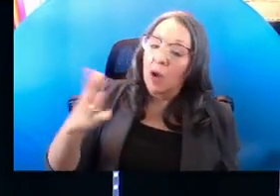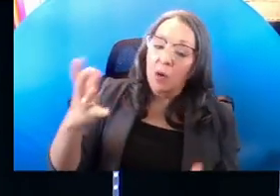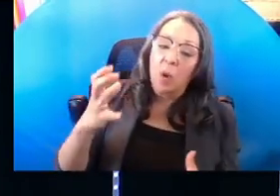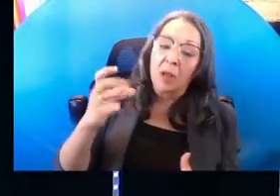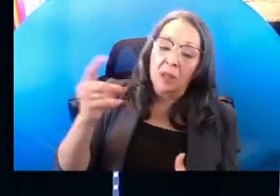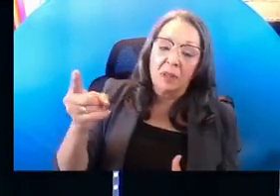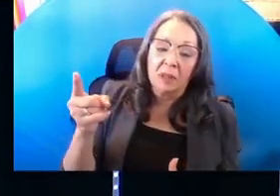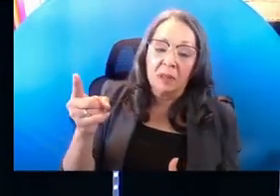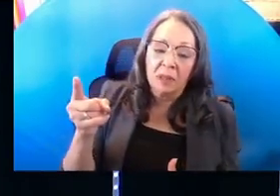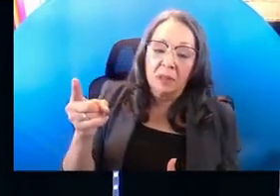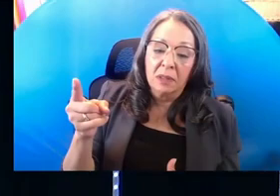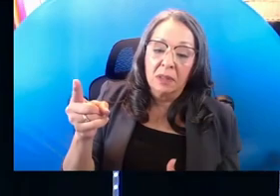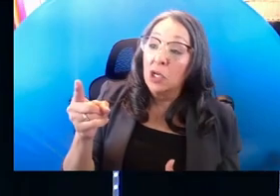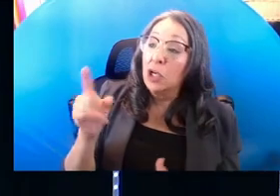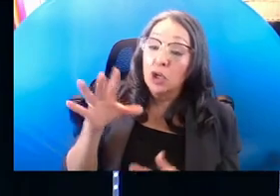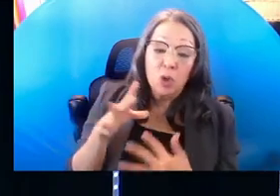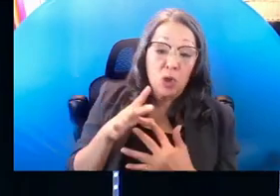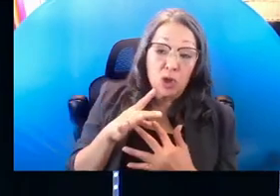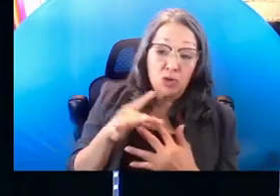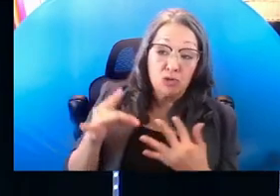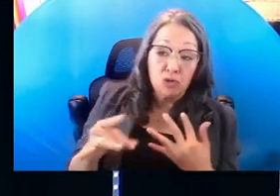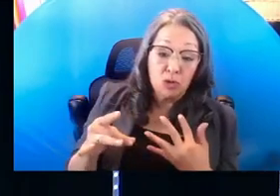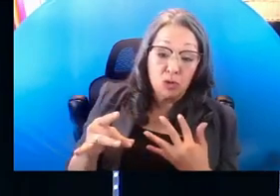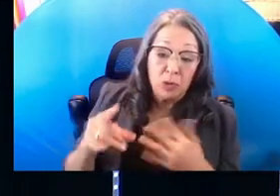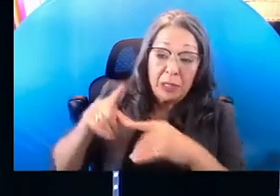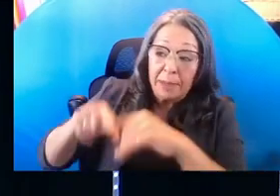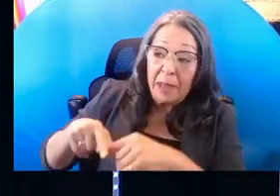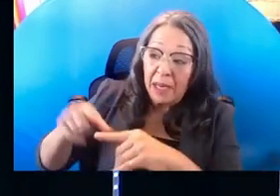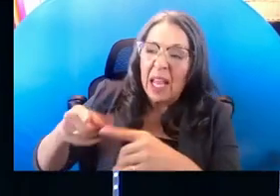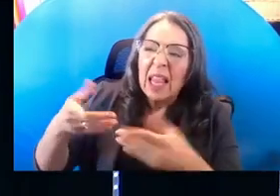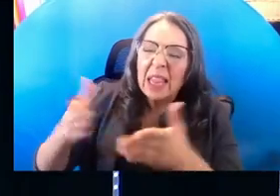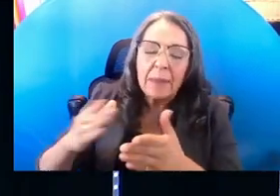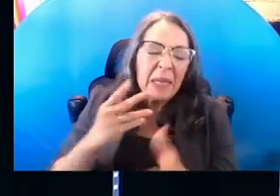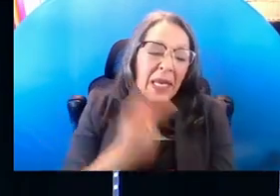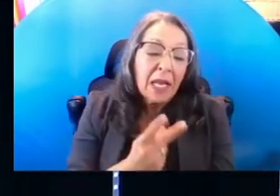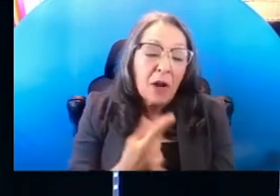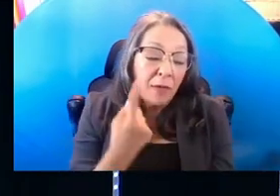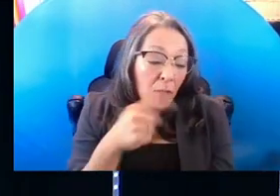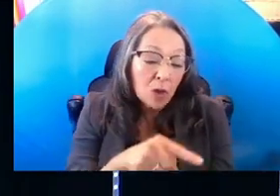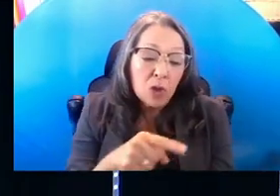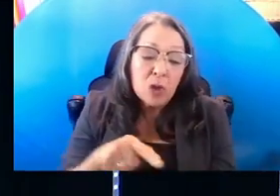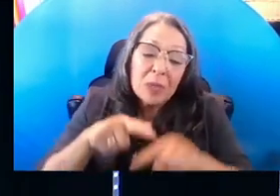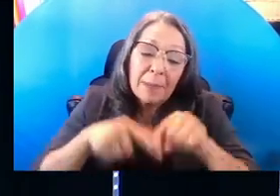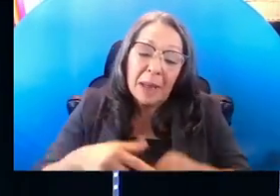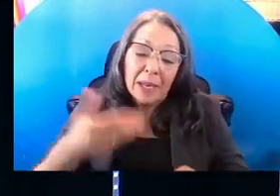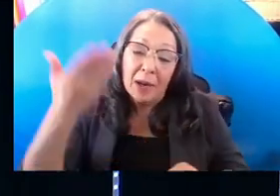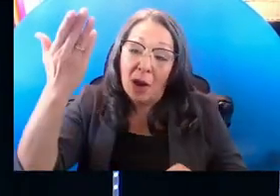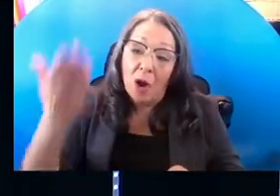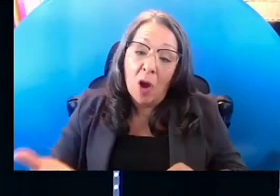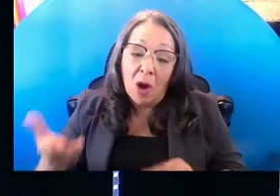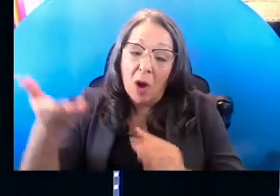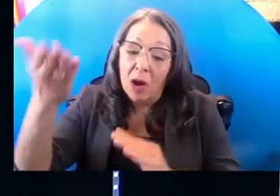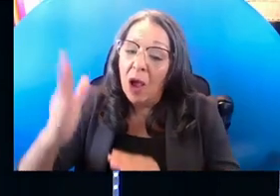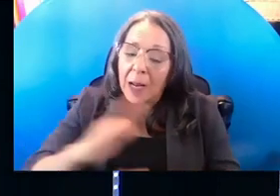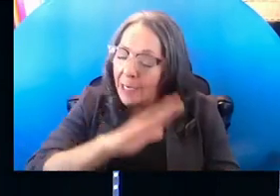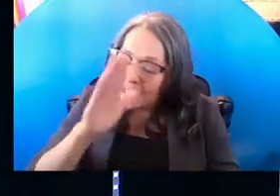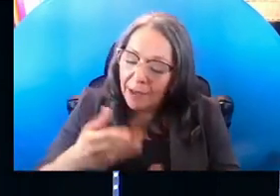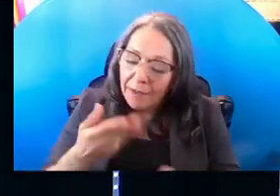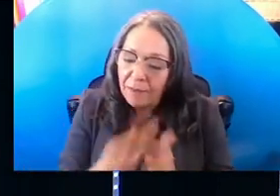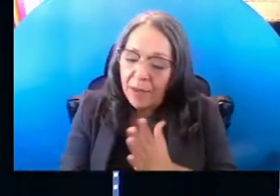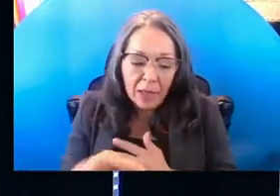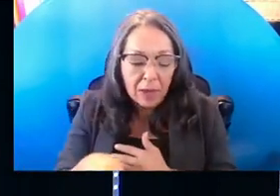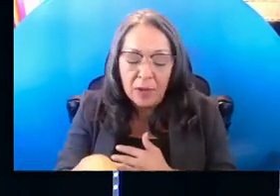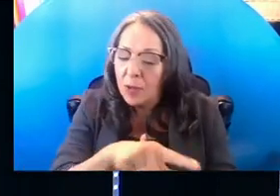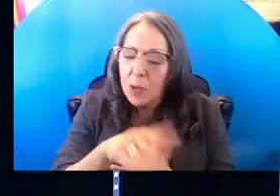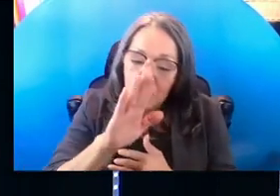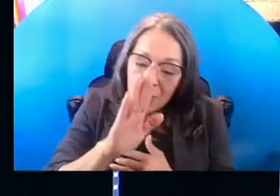says, you can choose this. Let me do this for you. Rely on me and I'll never fail you. We